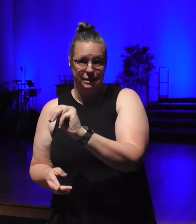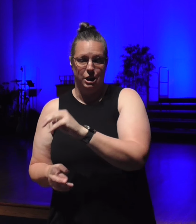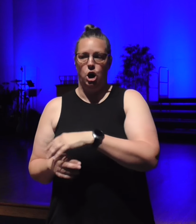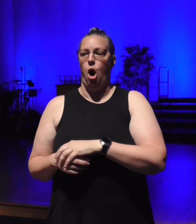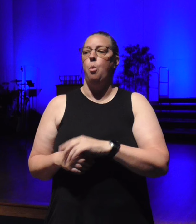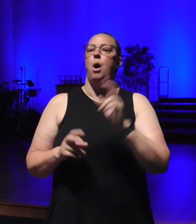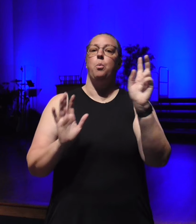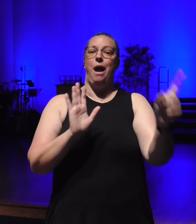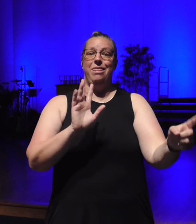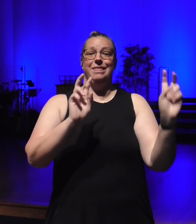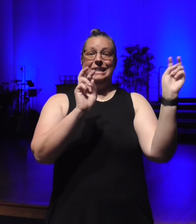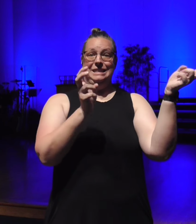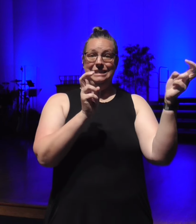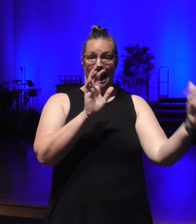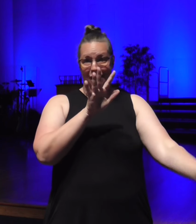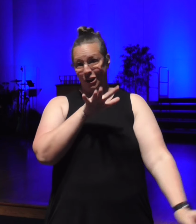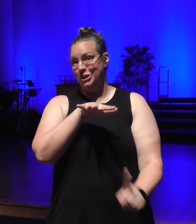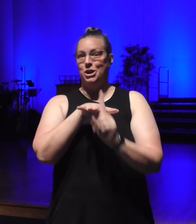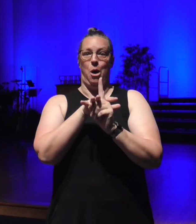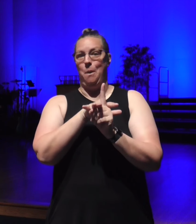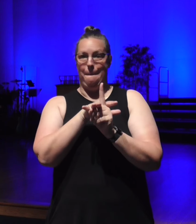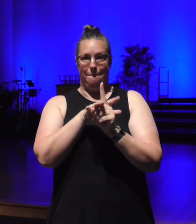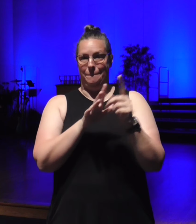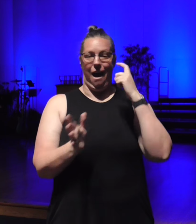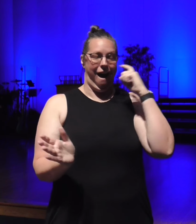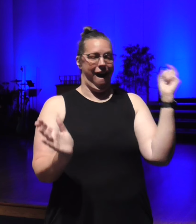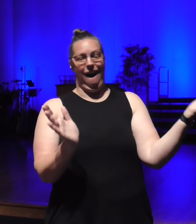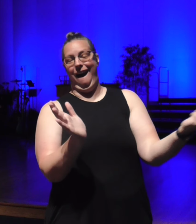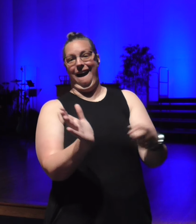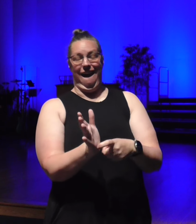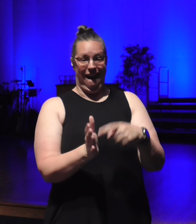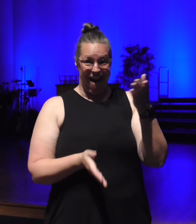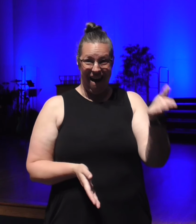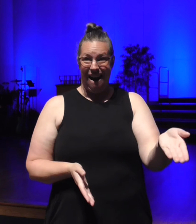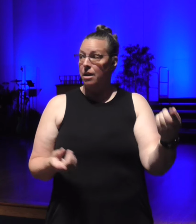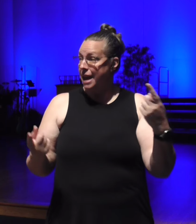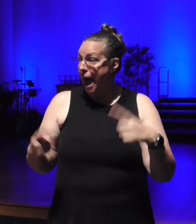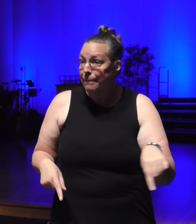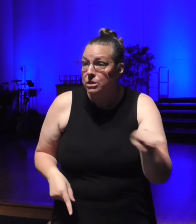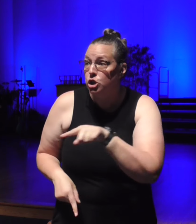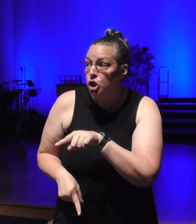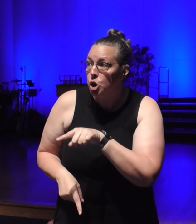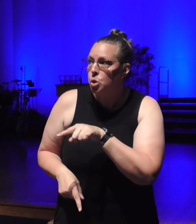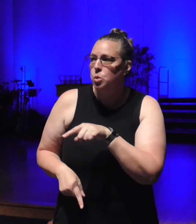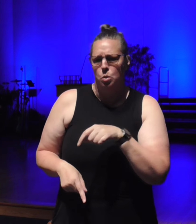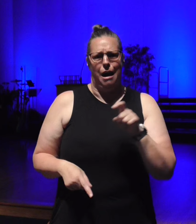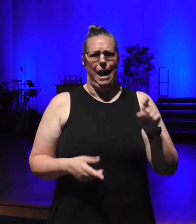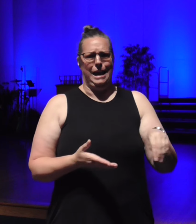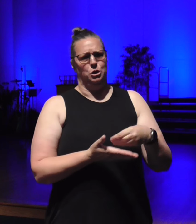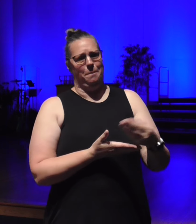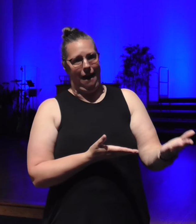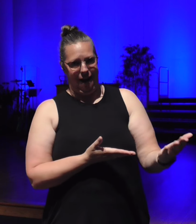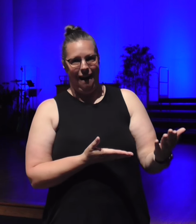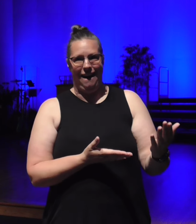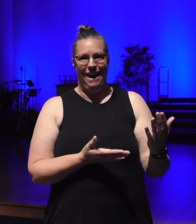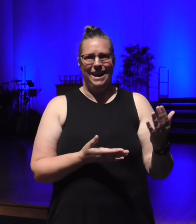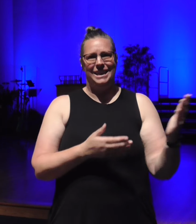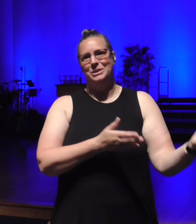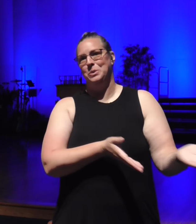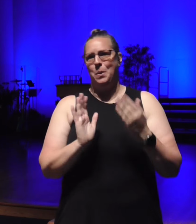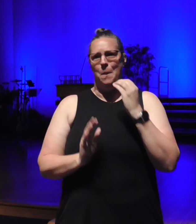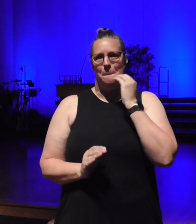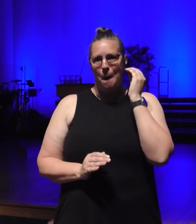title reached out and grabbed me from off the shelf. Ever happened to you? And then it had to come home with me. It had to